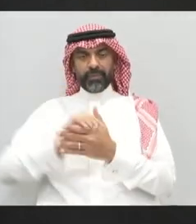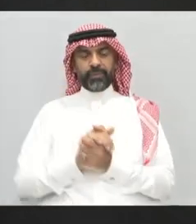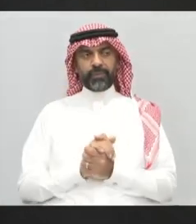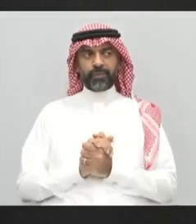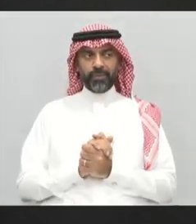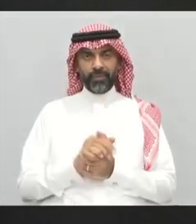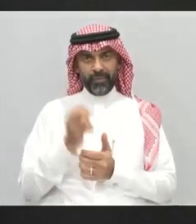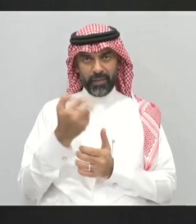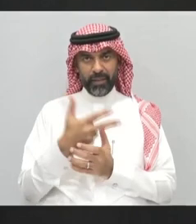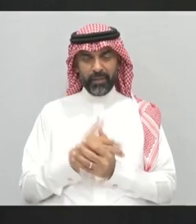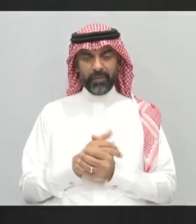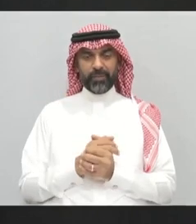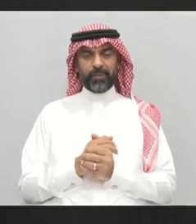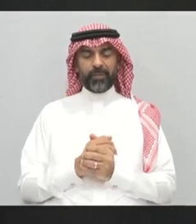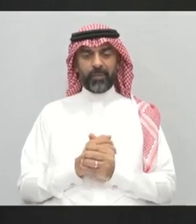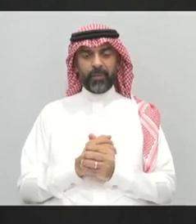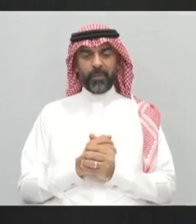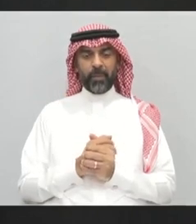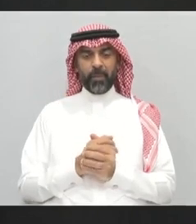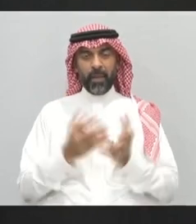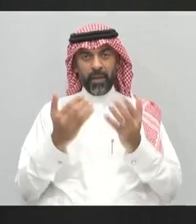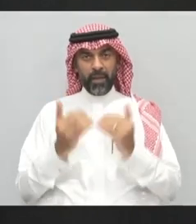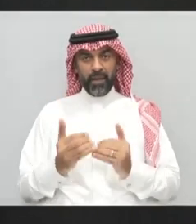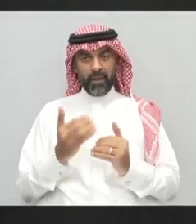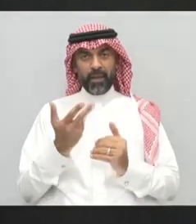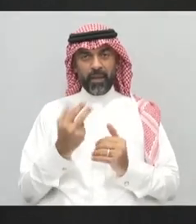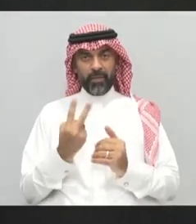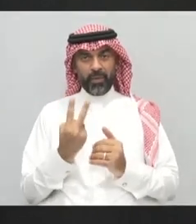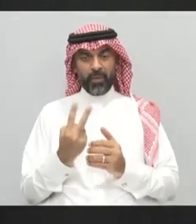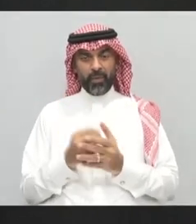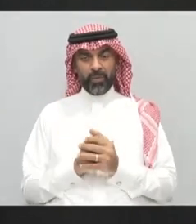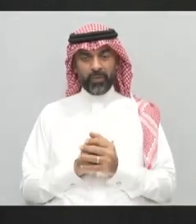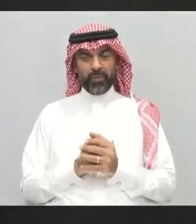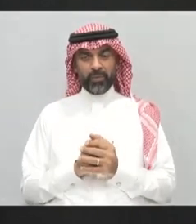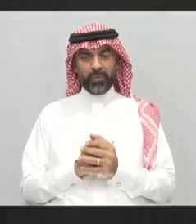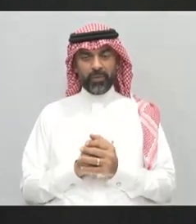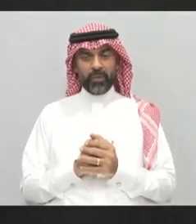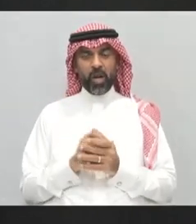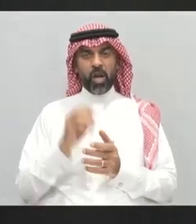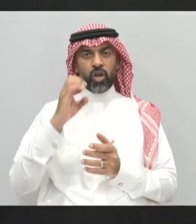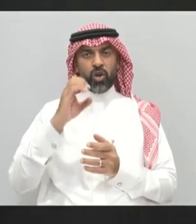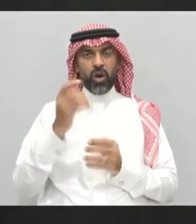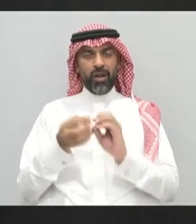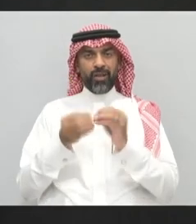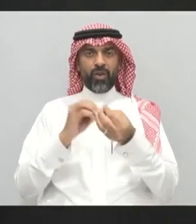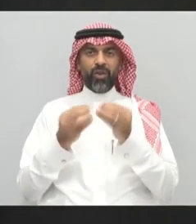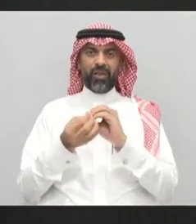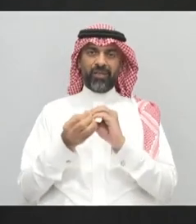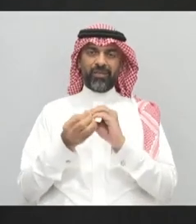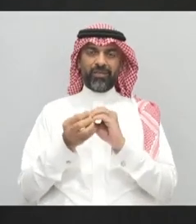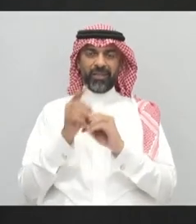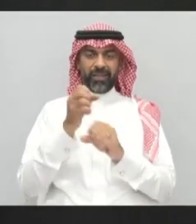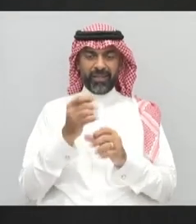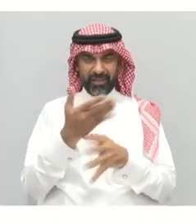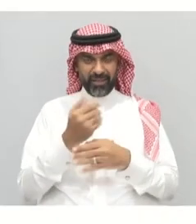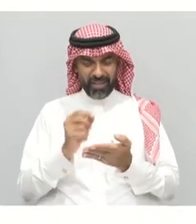clear. Okay, very nice. And exercise number two, we have color. Use your